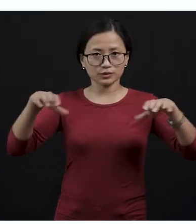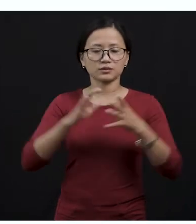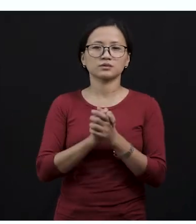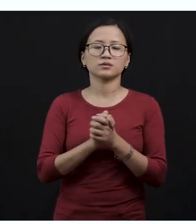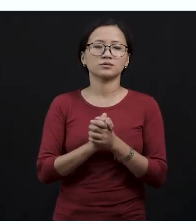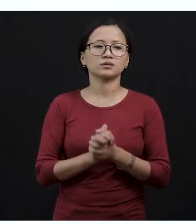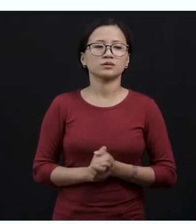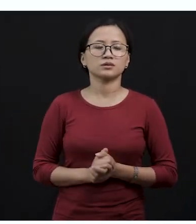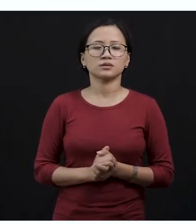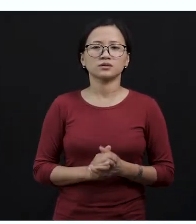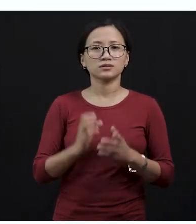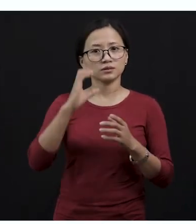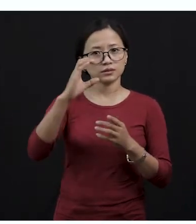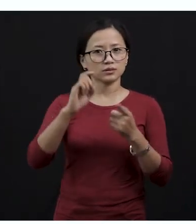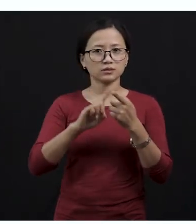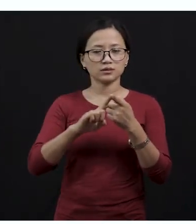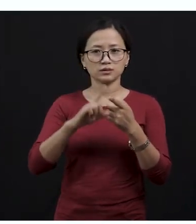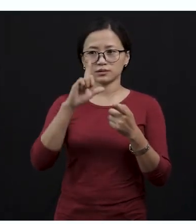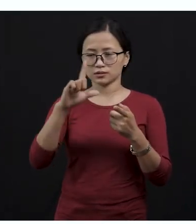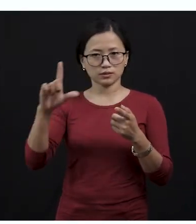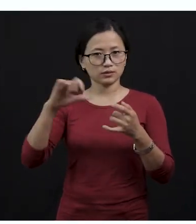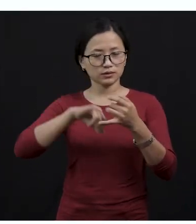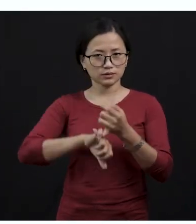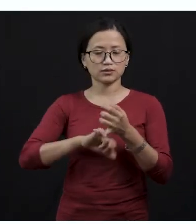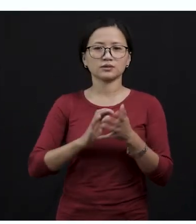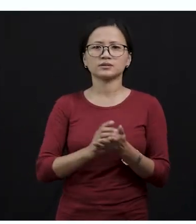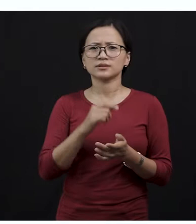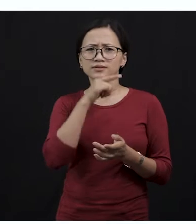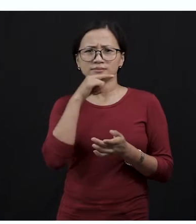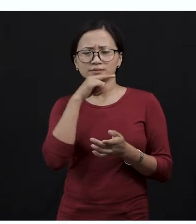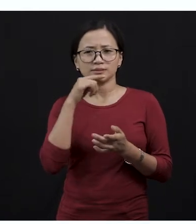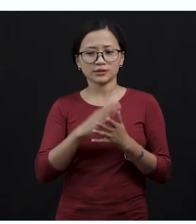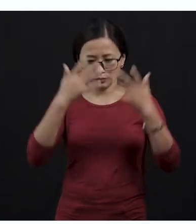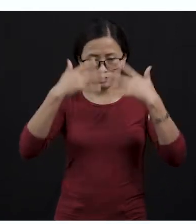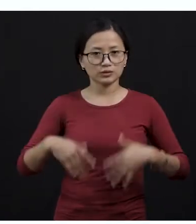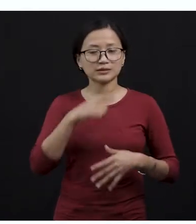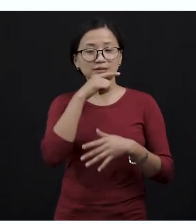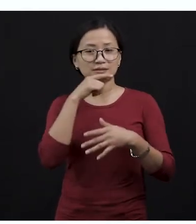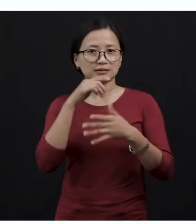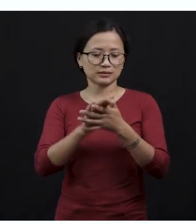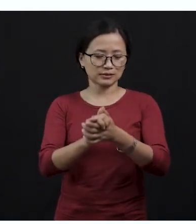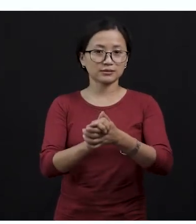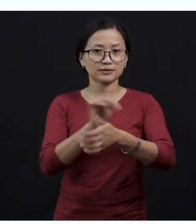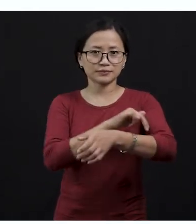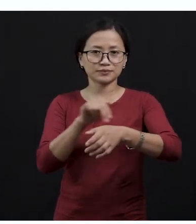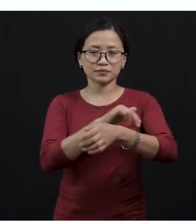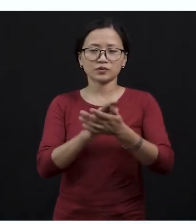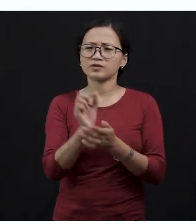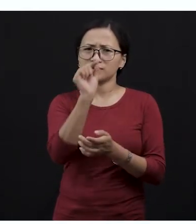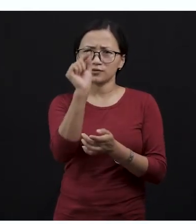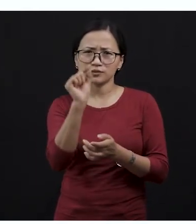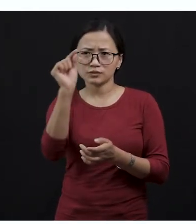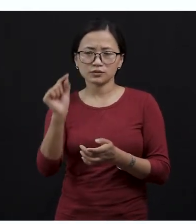this, cells, cells, cells. They arrange together to give us, these